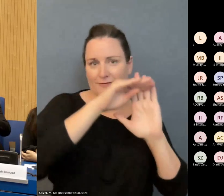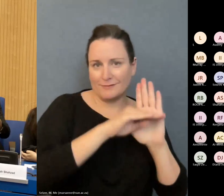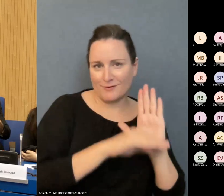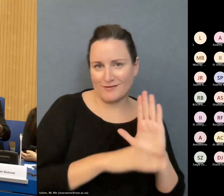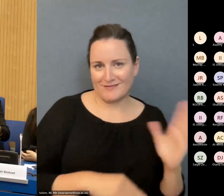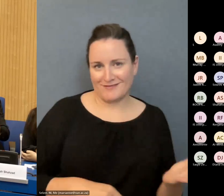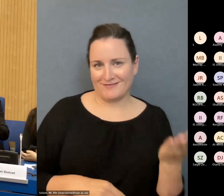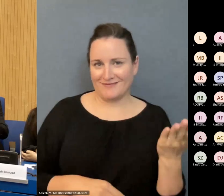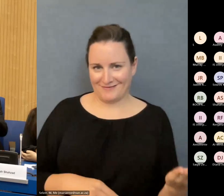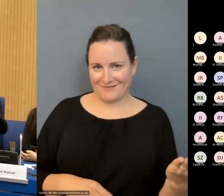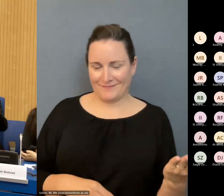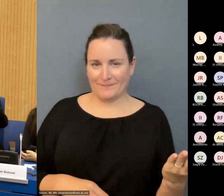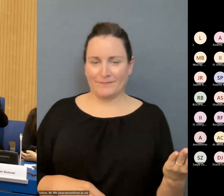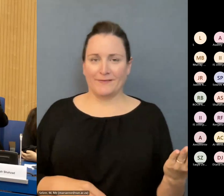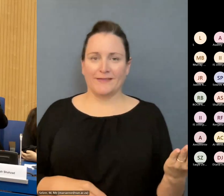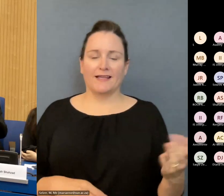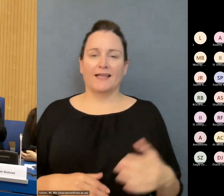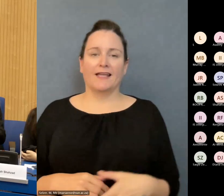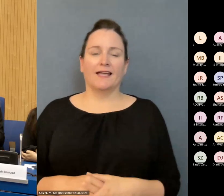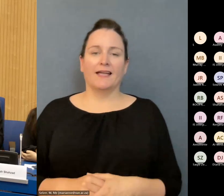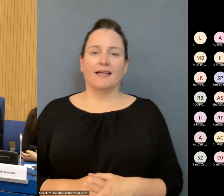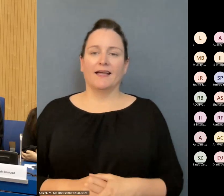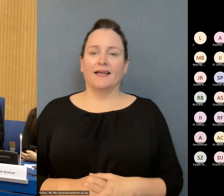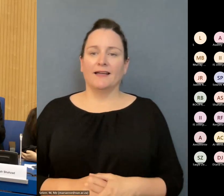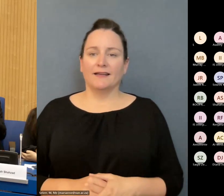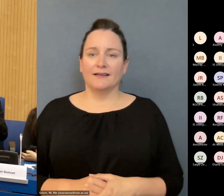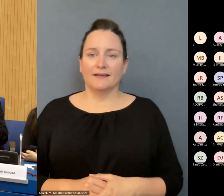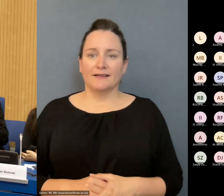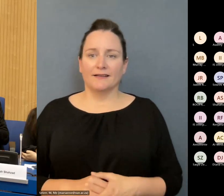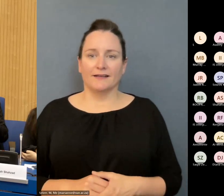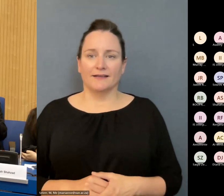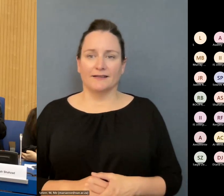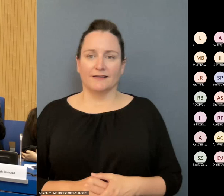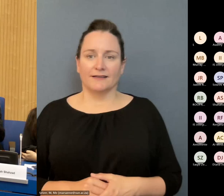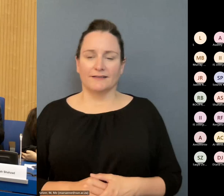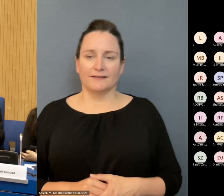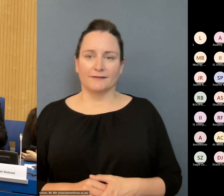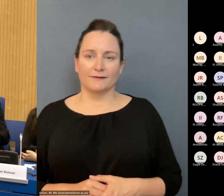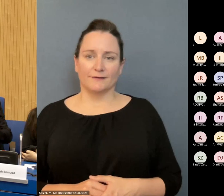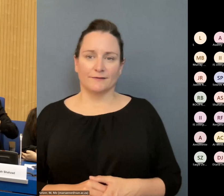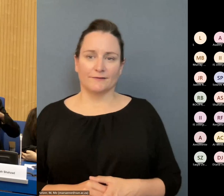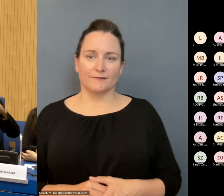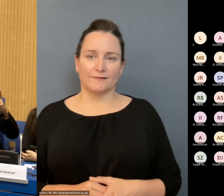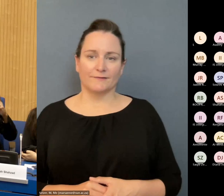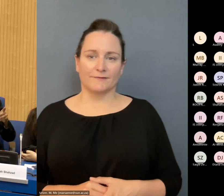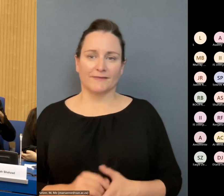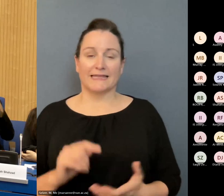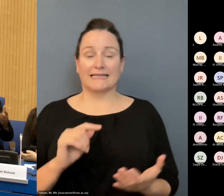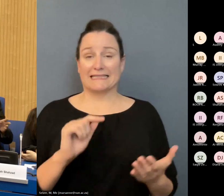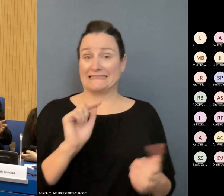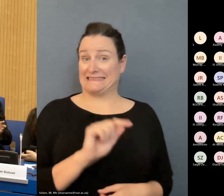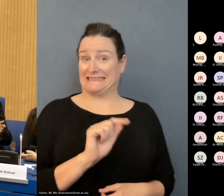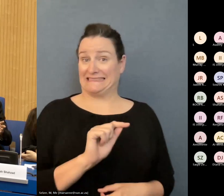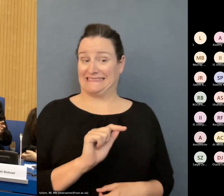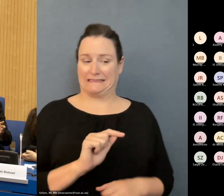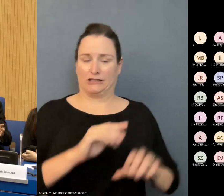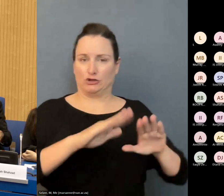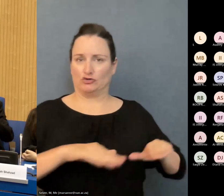areas in which these individual, because these children, they have not at all gone to